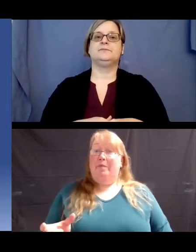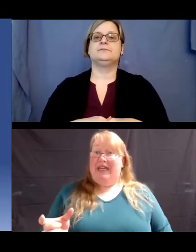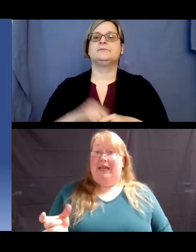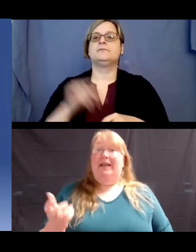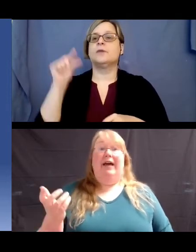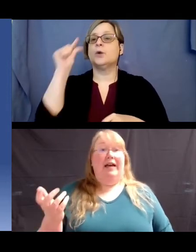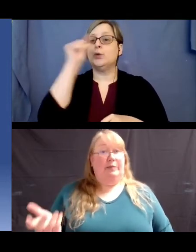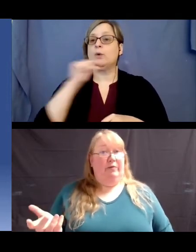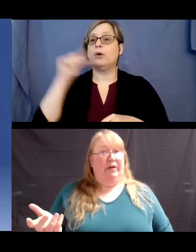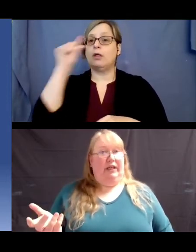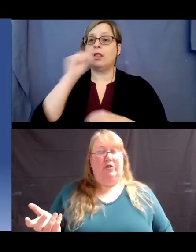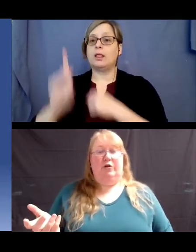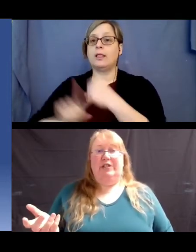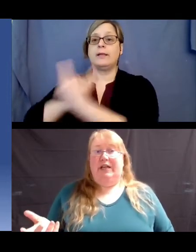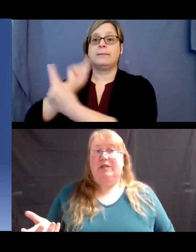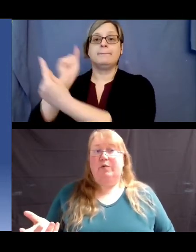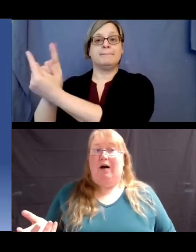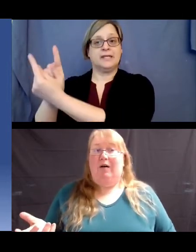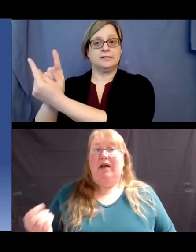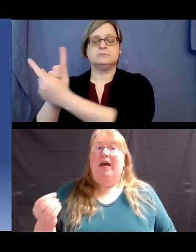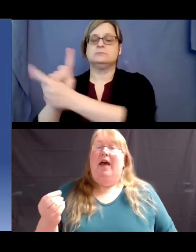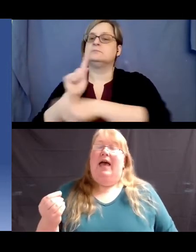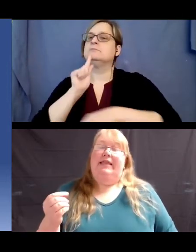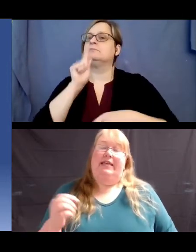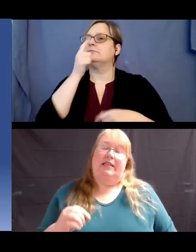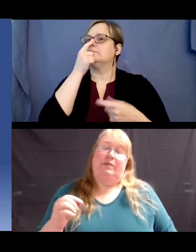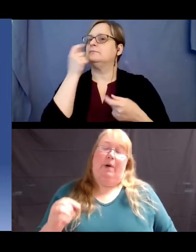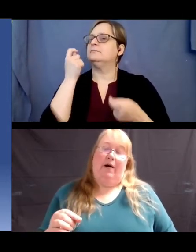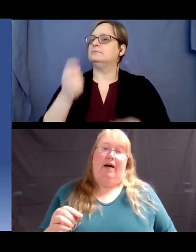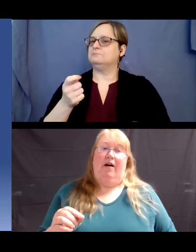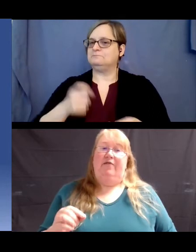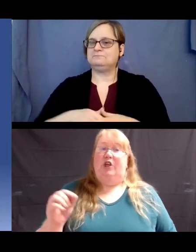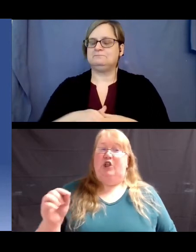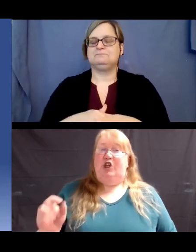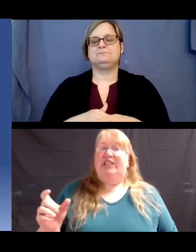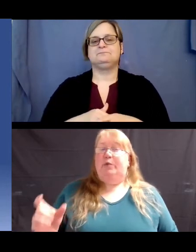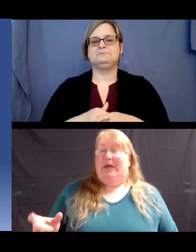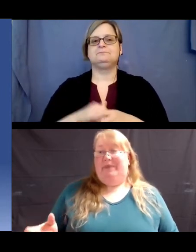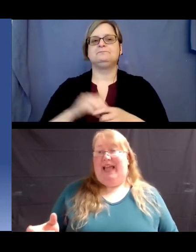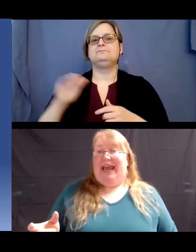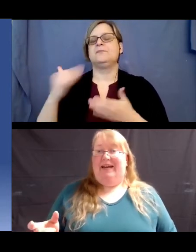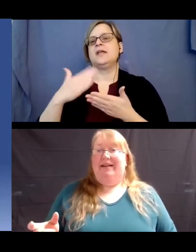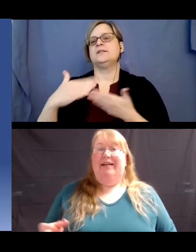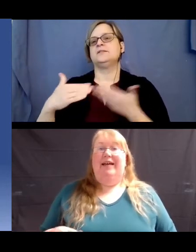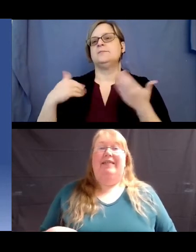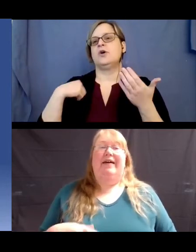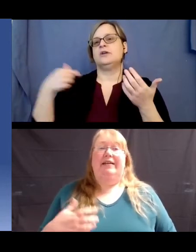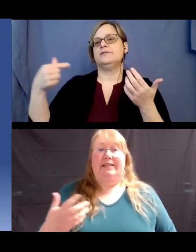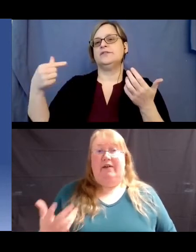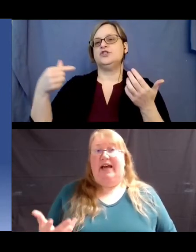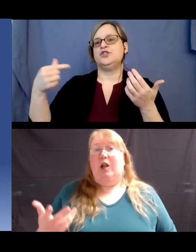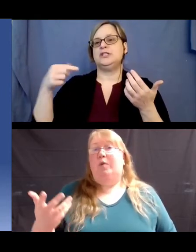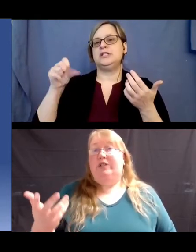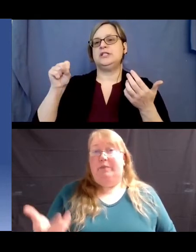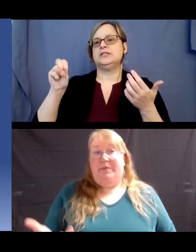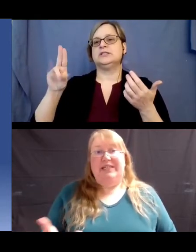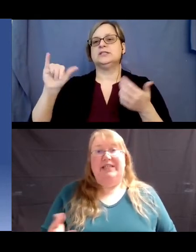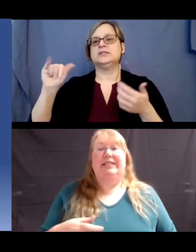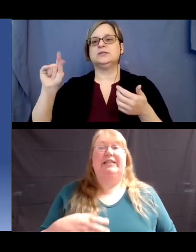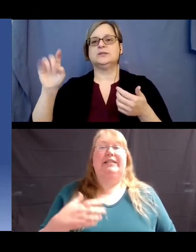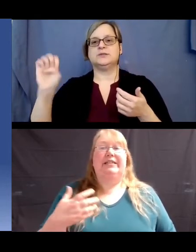Google Meet has been really interesting as well. This is part of the G Suite plan that is available